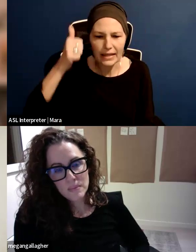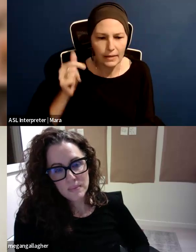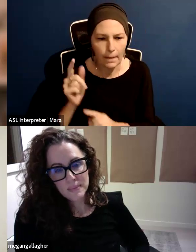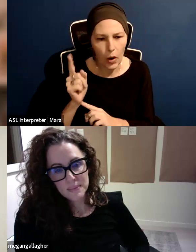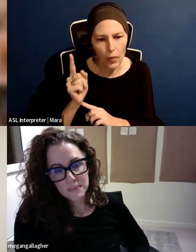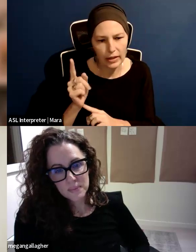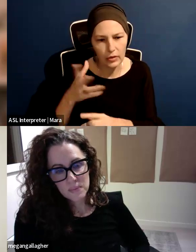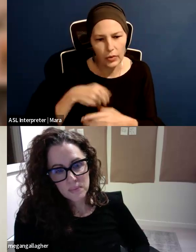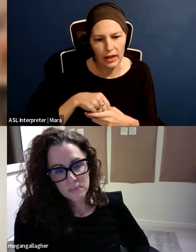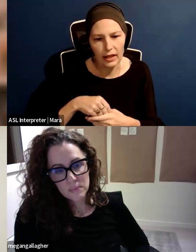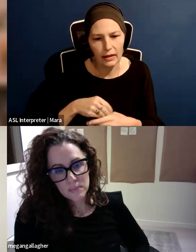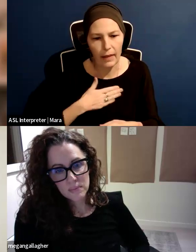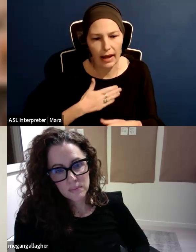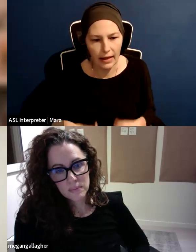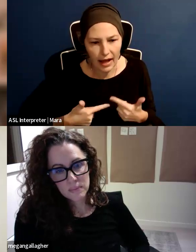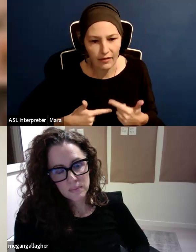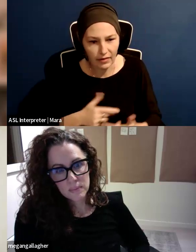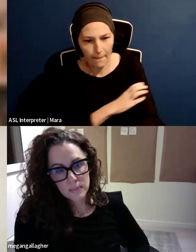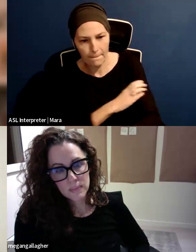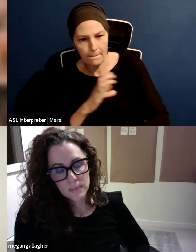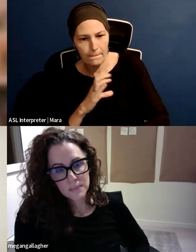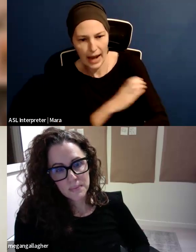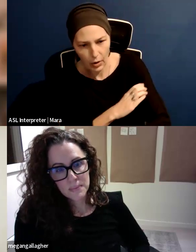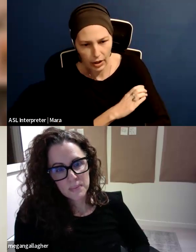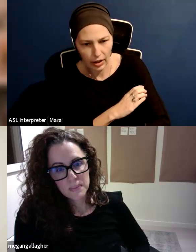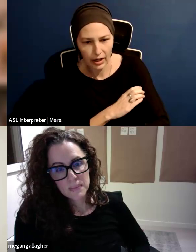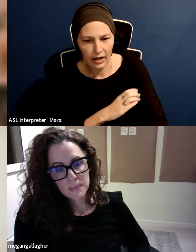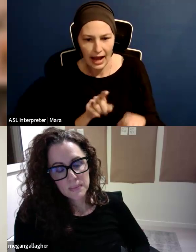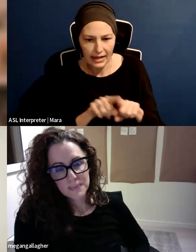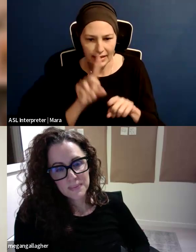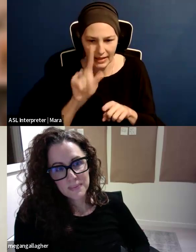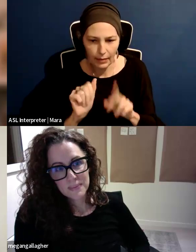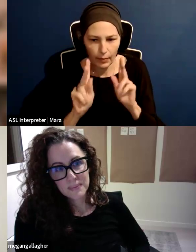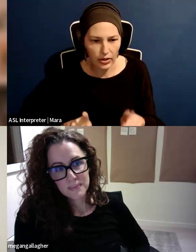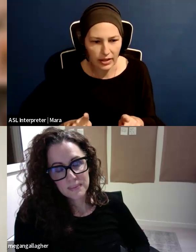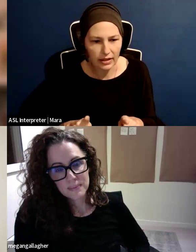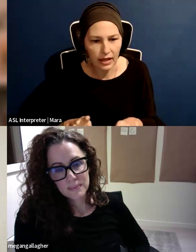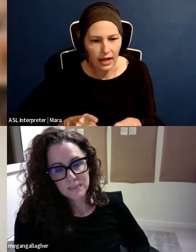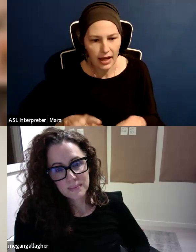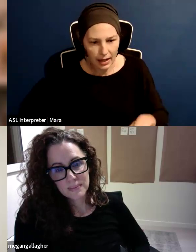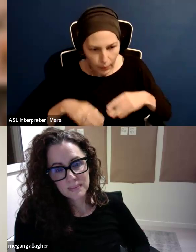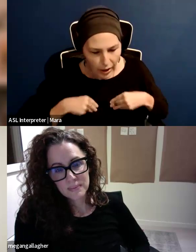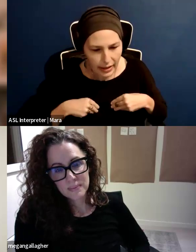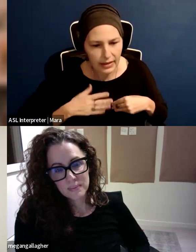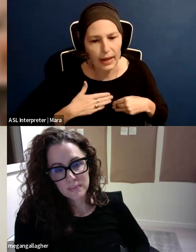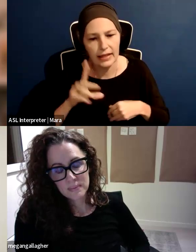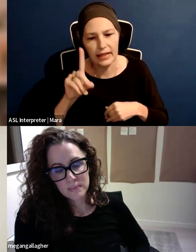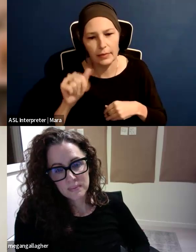my disability and in doing so, then able to take care of my body and my